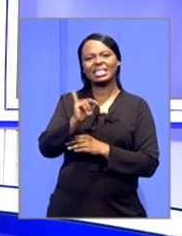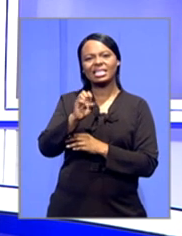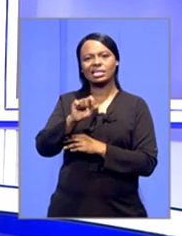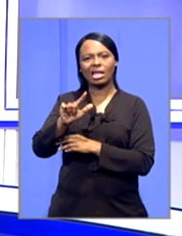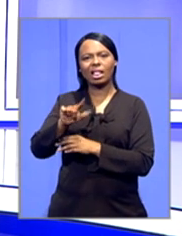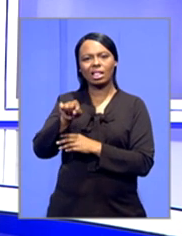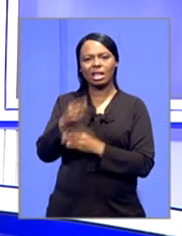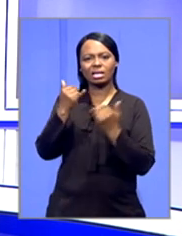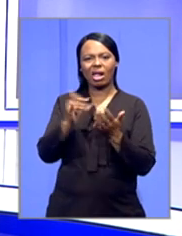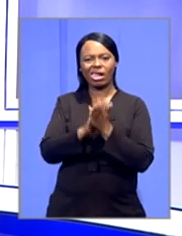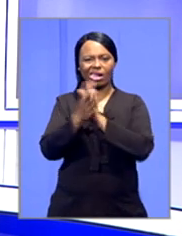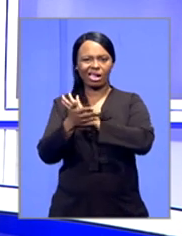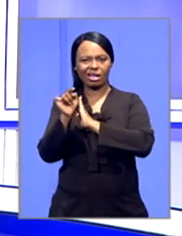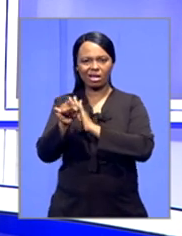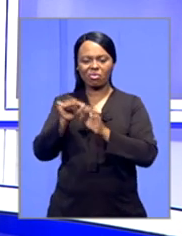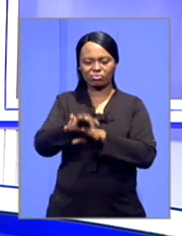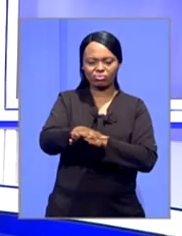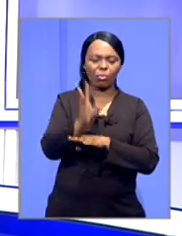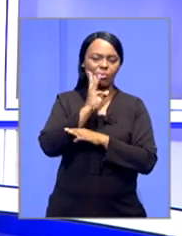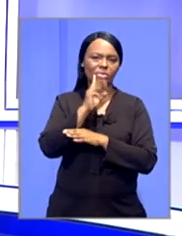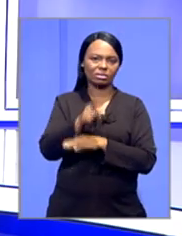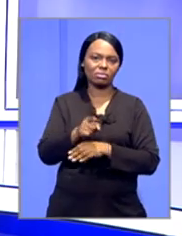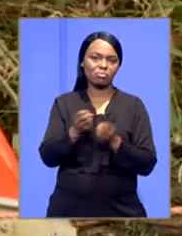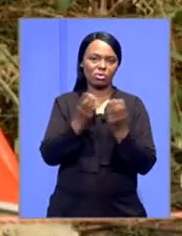leng yona motswedi mogolo o tlamelang baagi ka metsi.